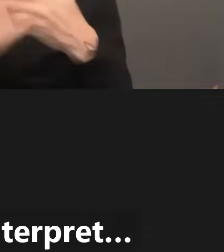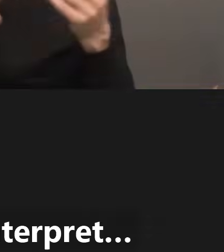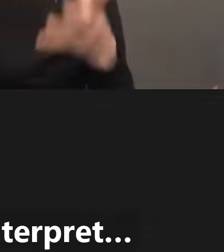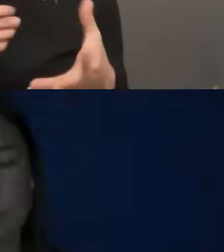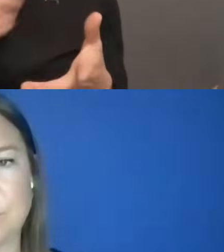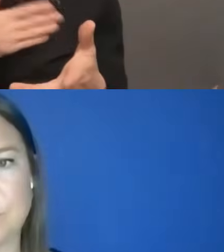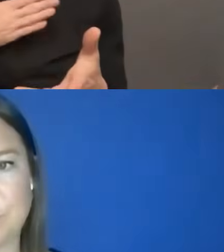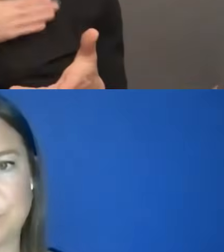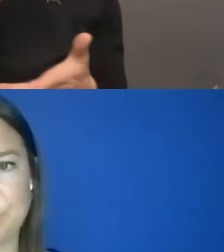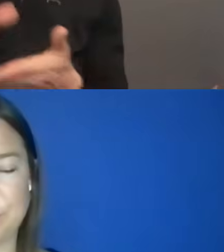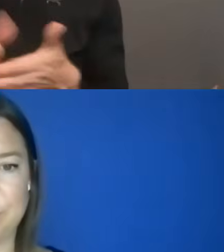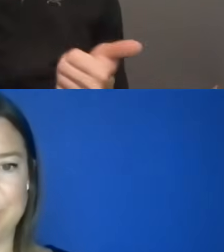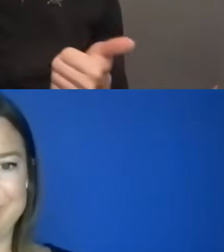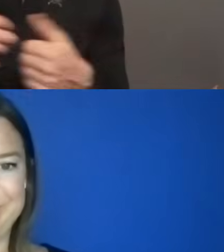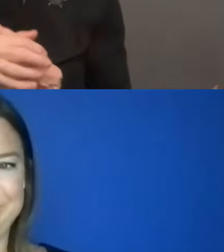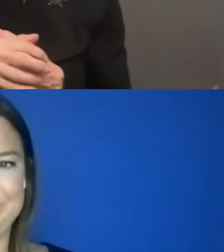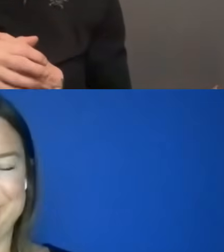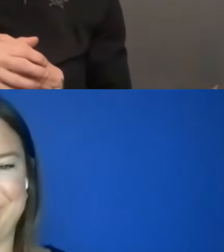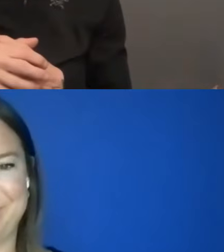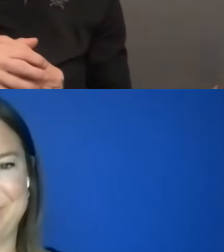happy to do that.